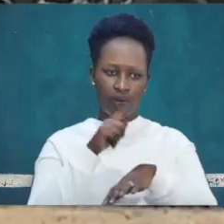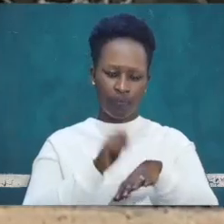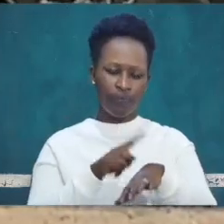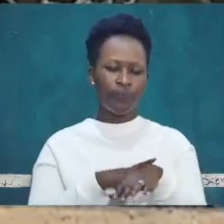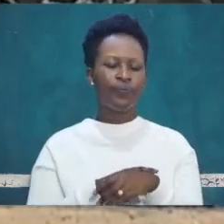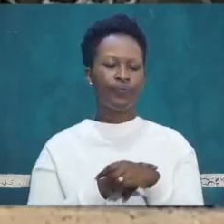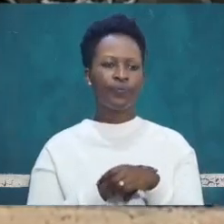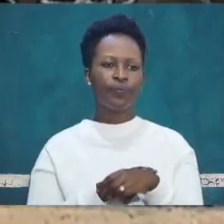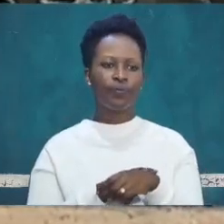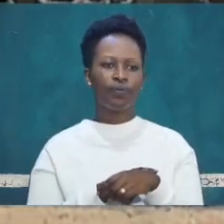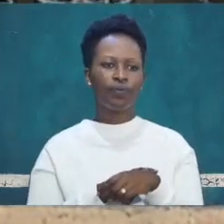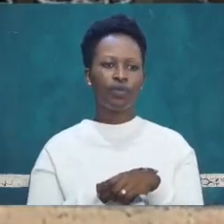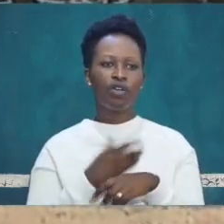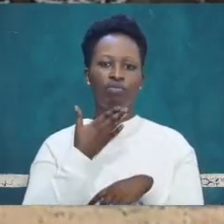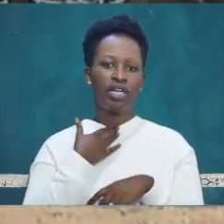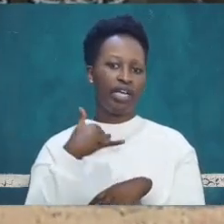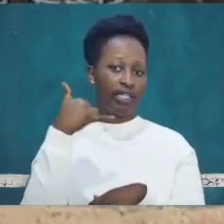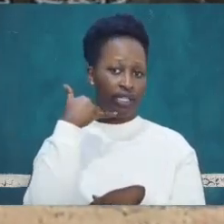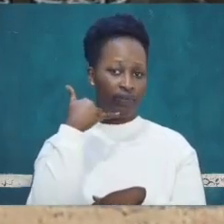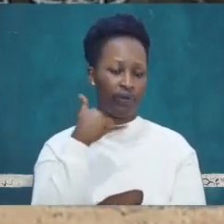need it. You need a phone.